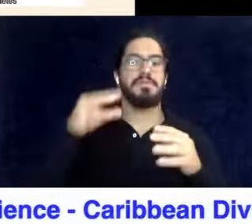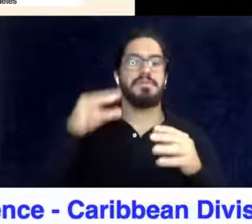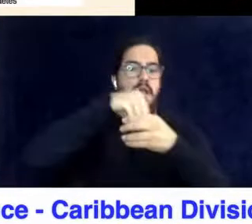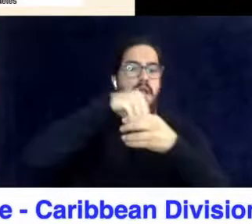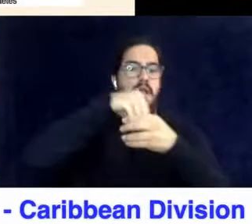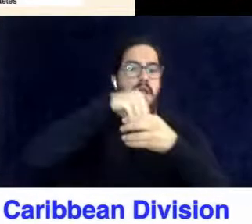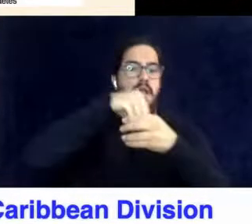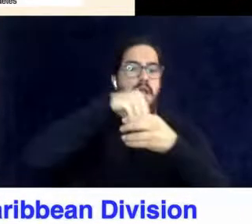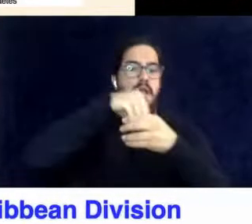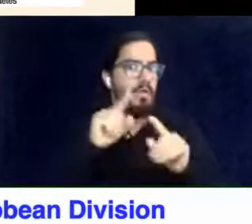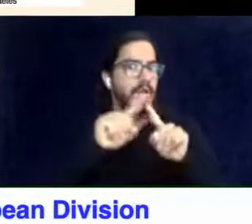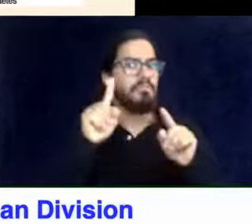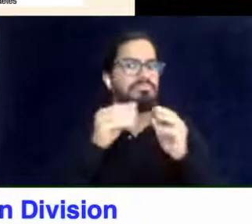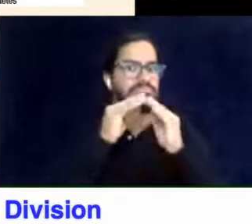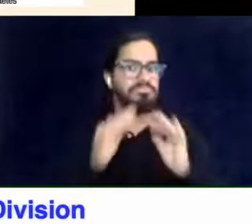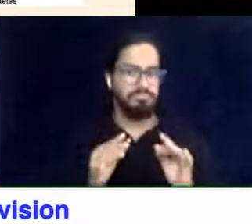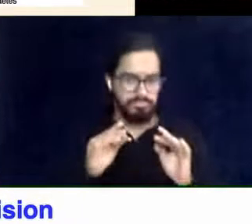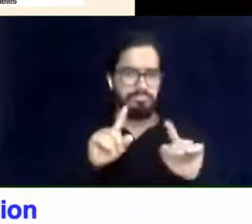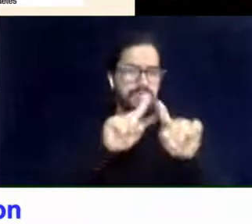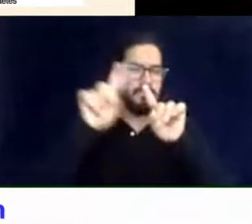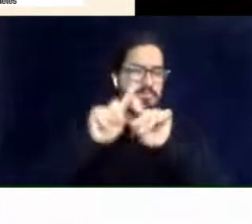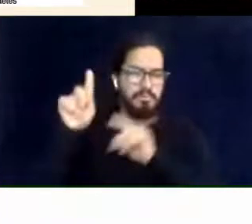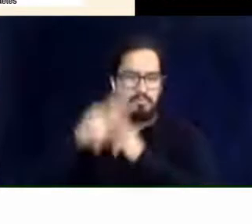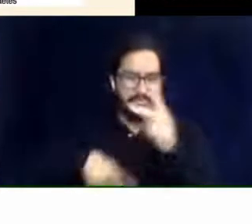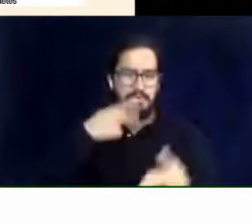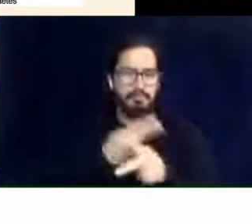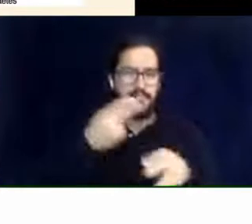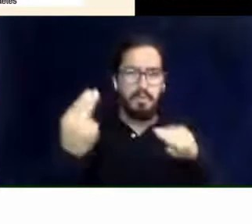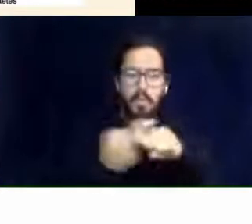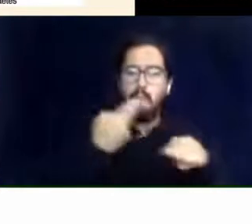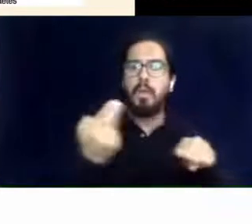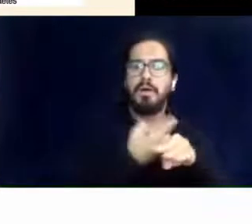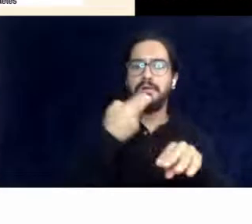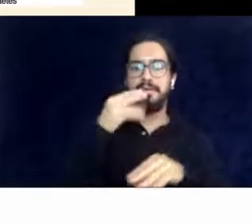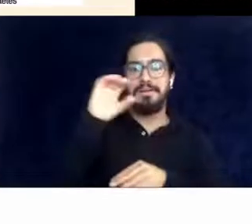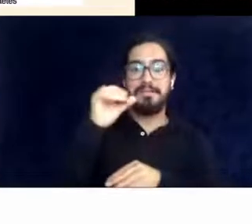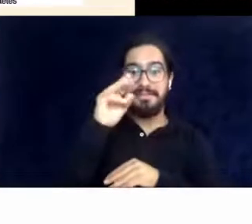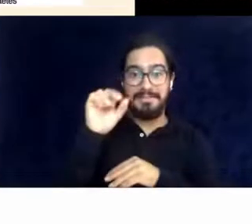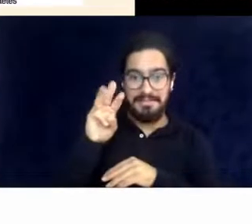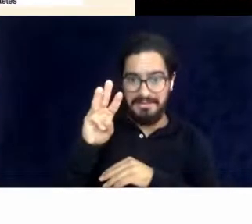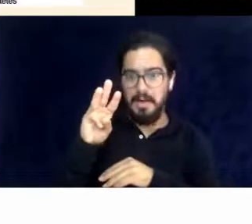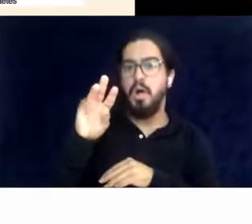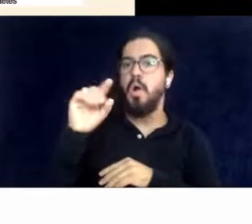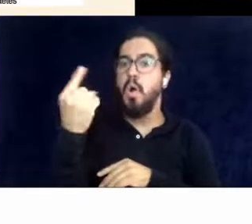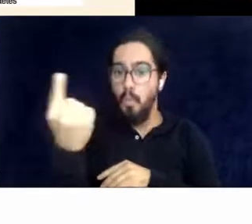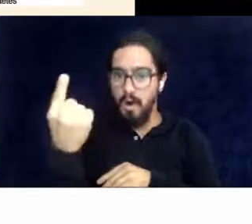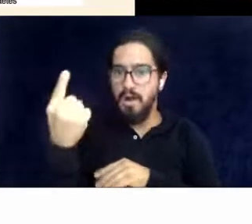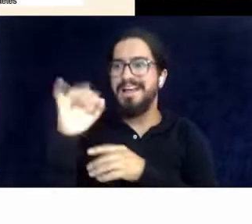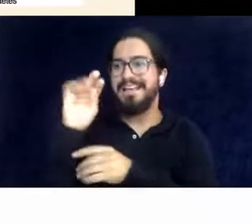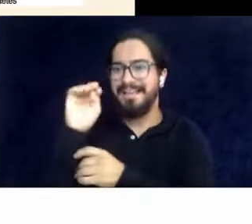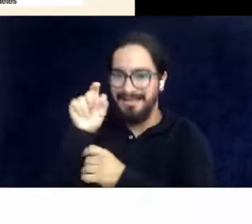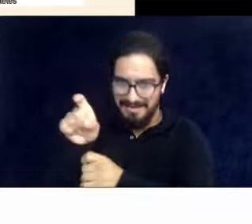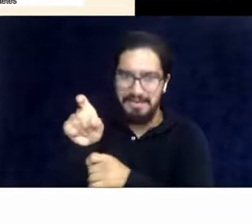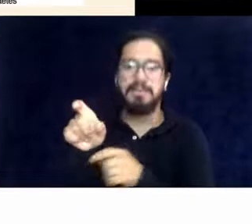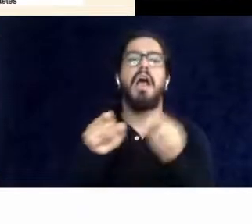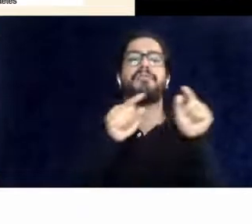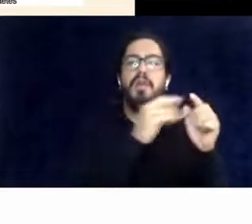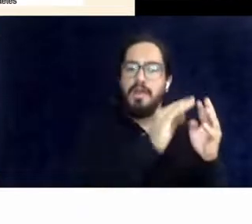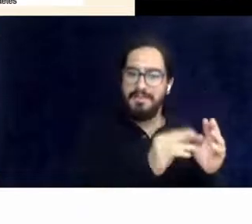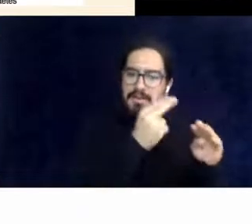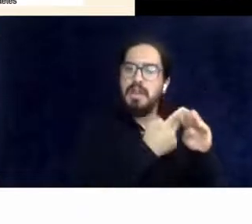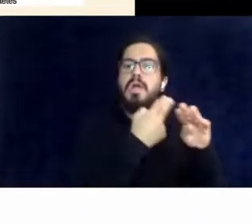of species, we use the Chow-1 index, and for diversity, we use the Shannon index. In this case, we